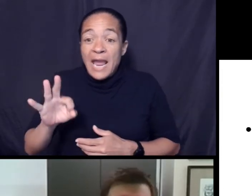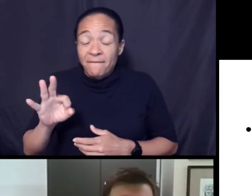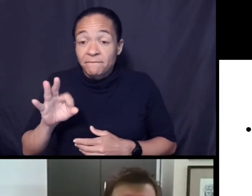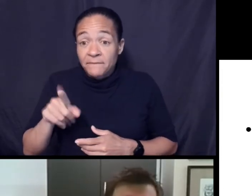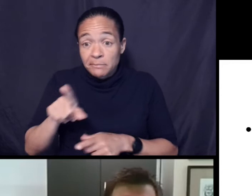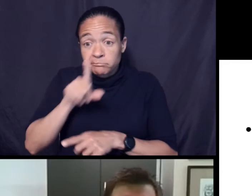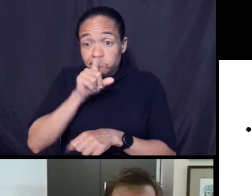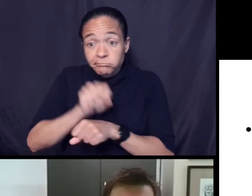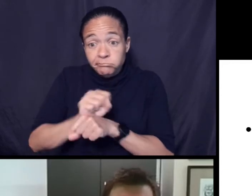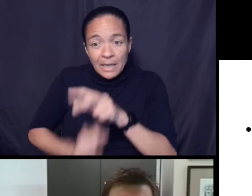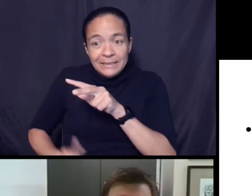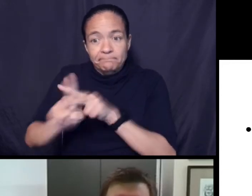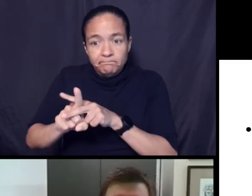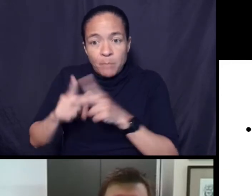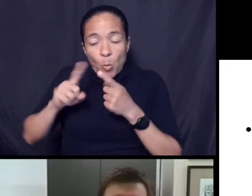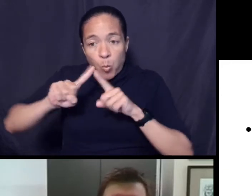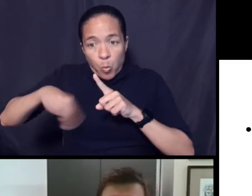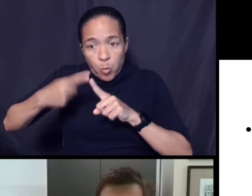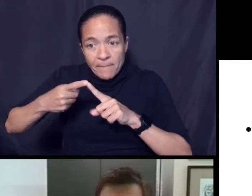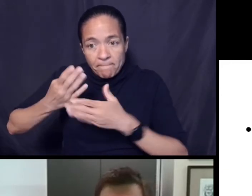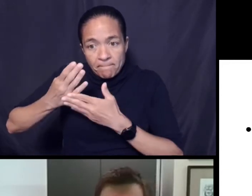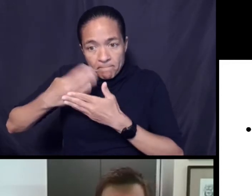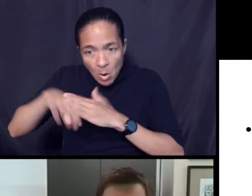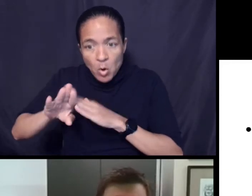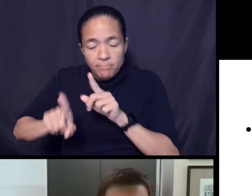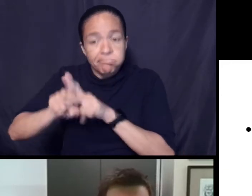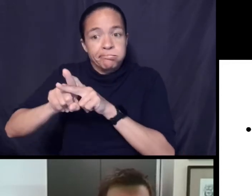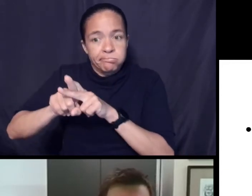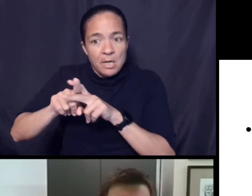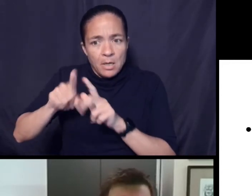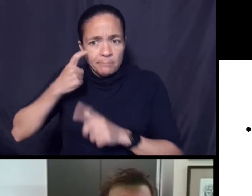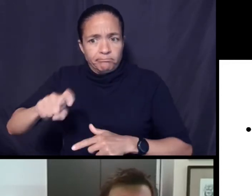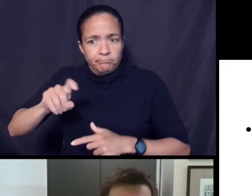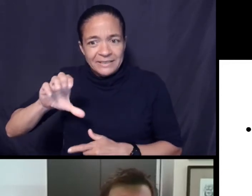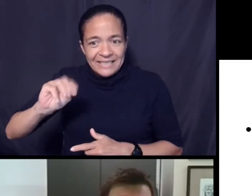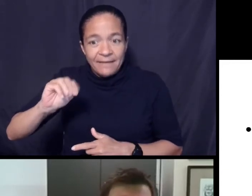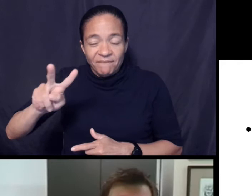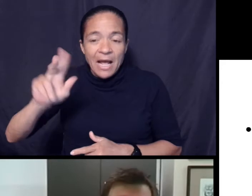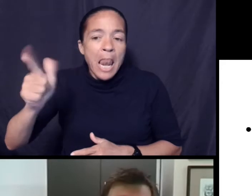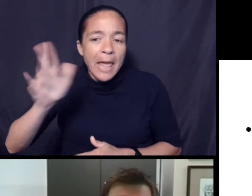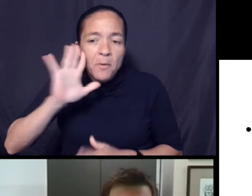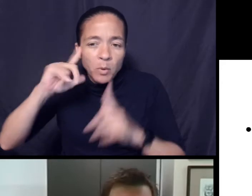form of the infection at birth will develop hearing loss. And then